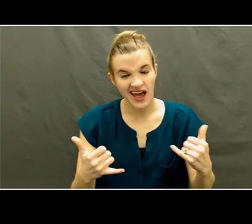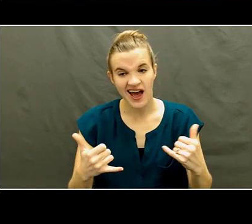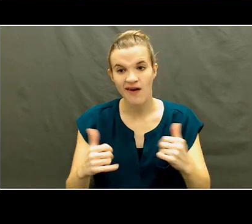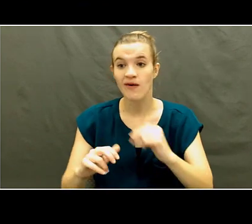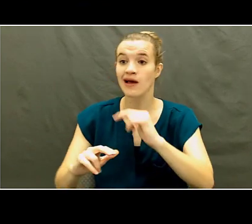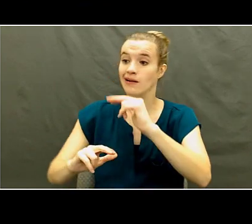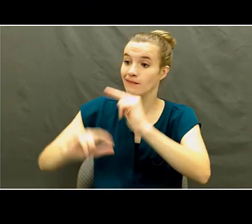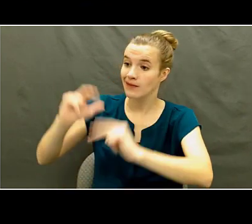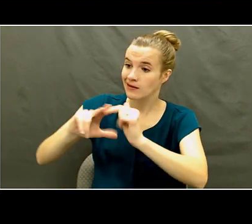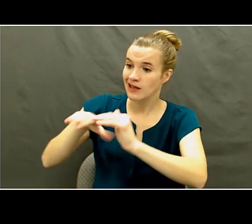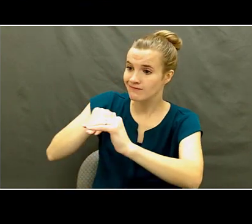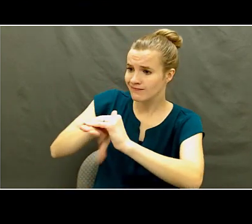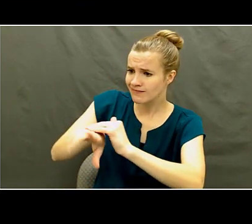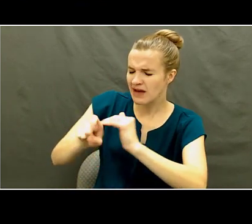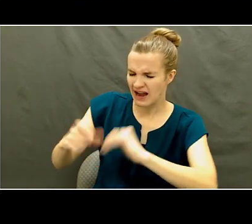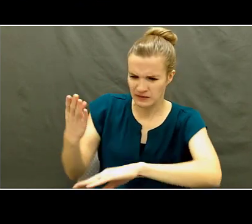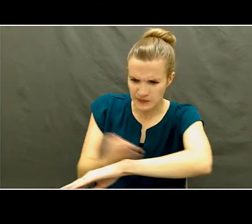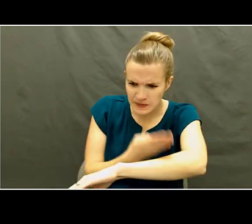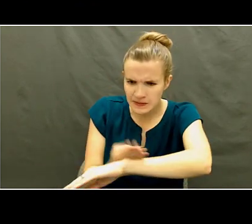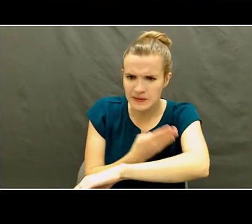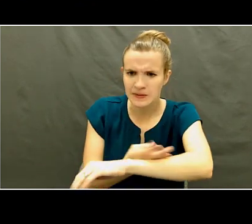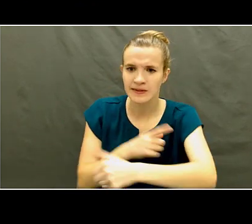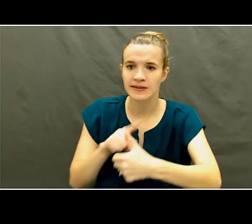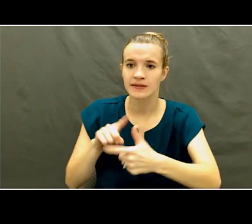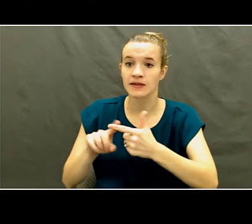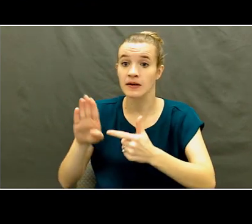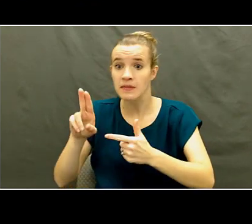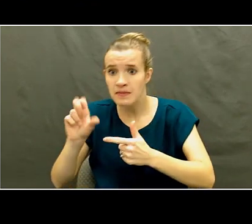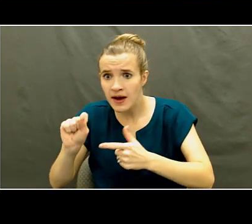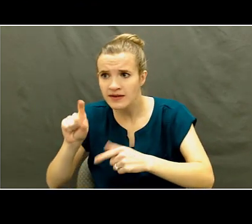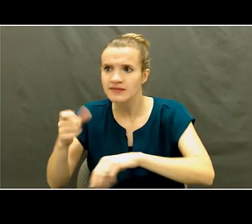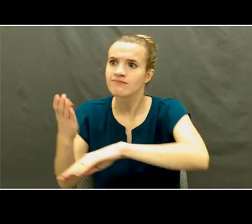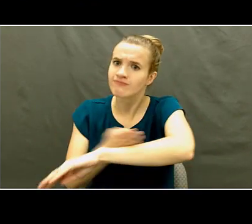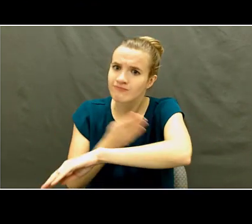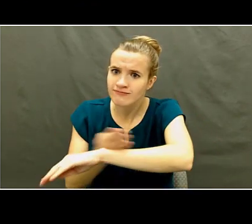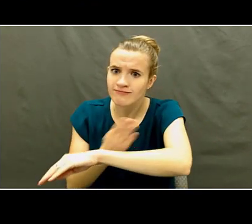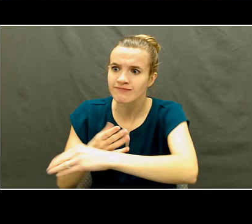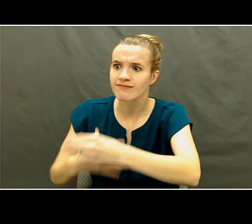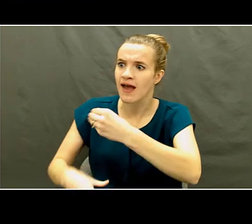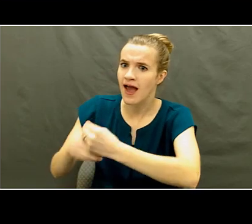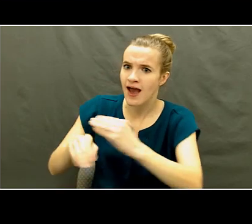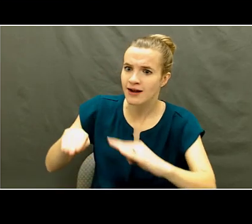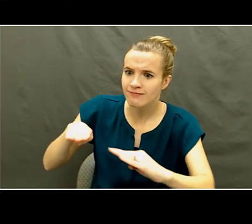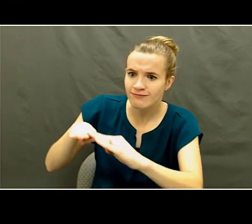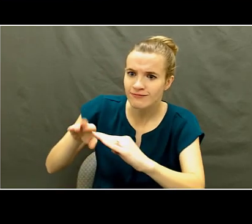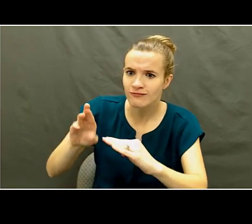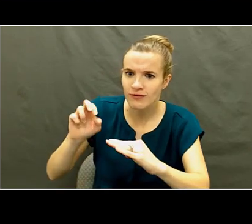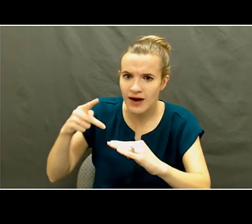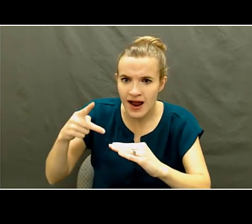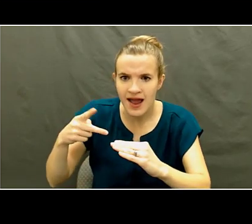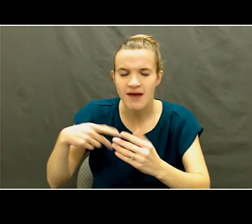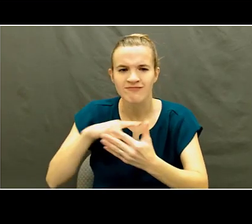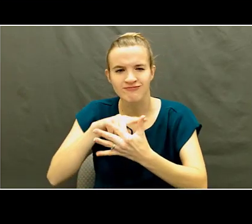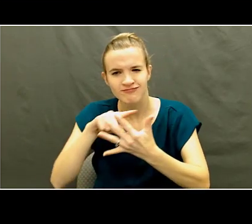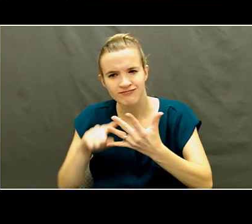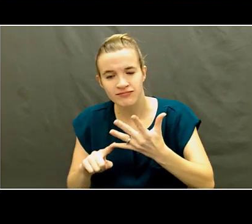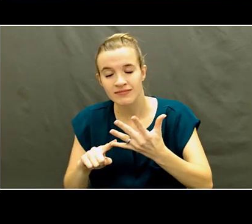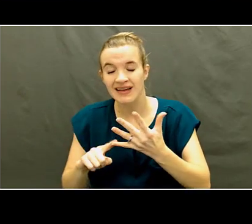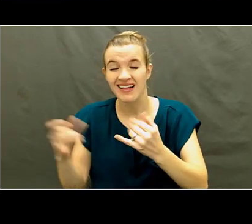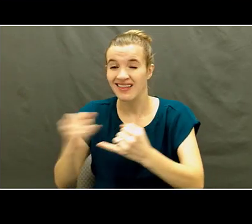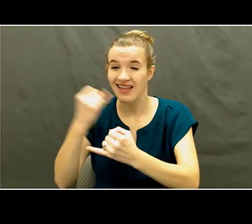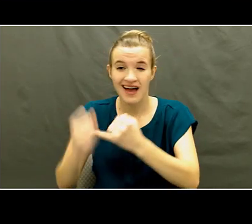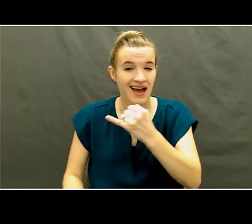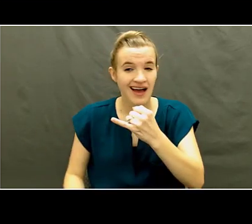buses re-engineered. Slowest of all, minds have to change. So